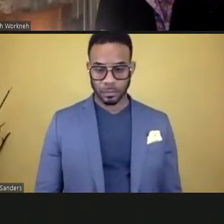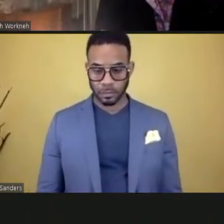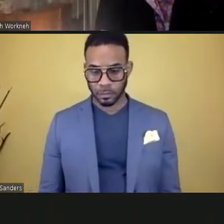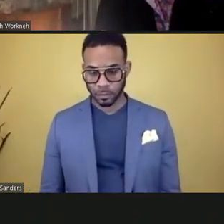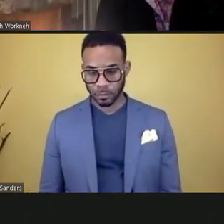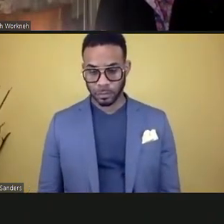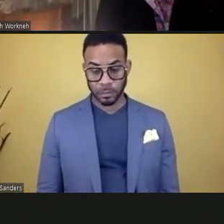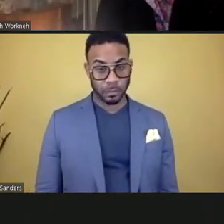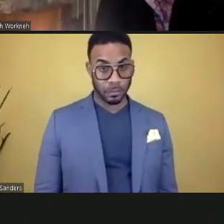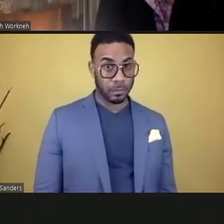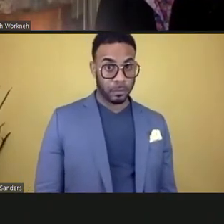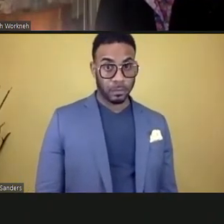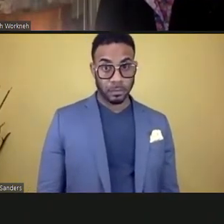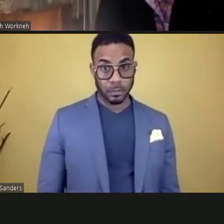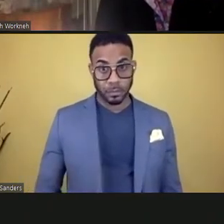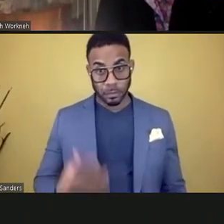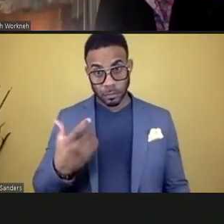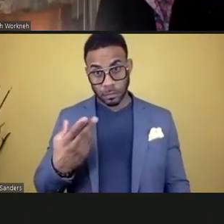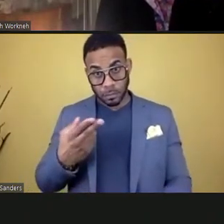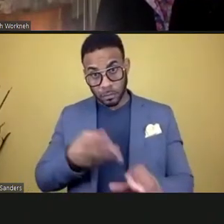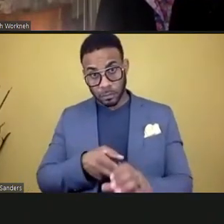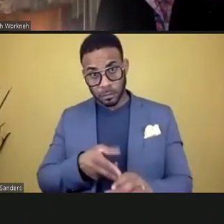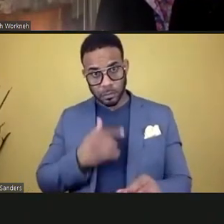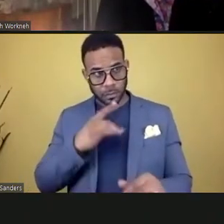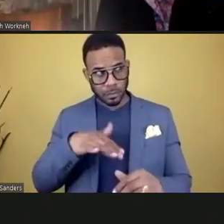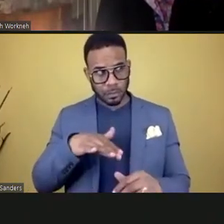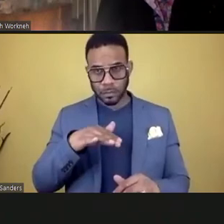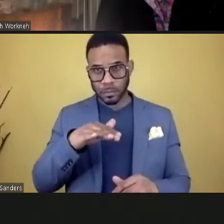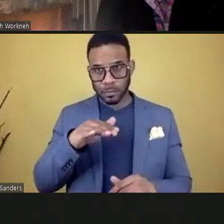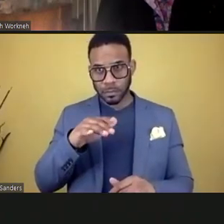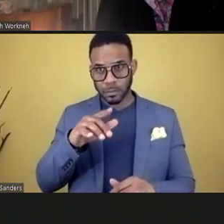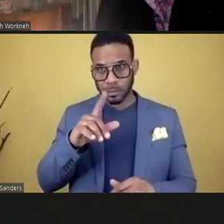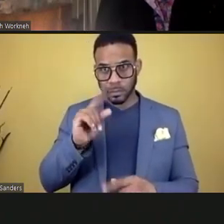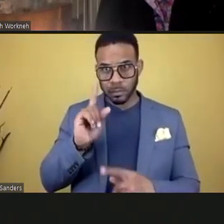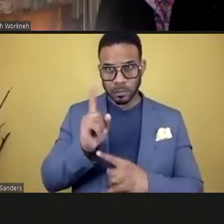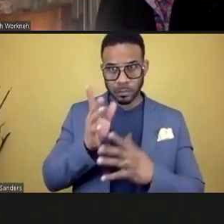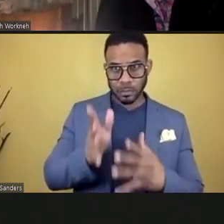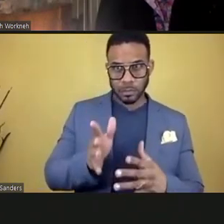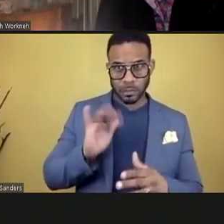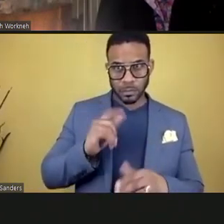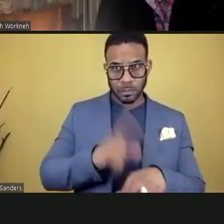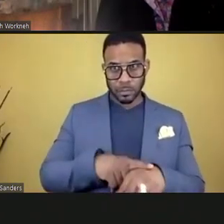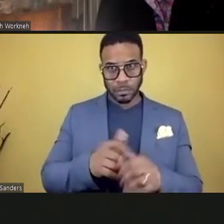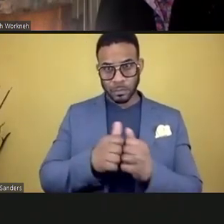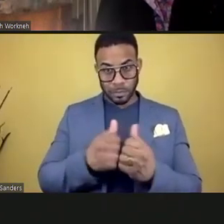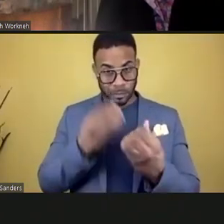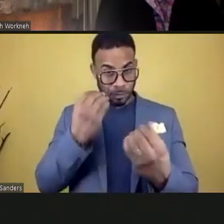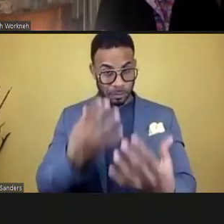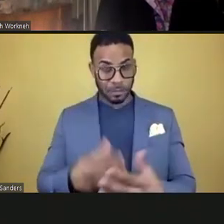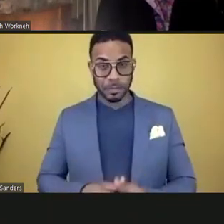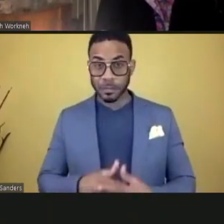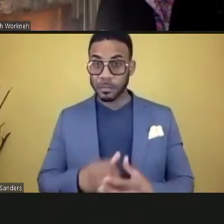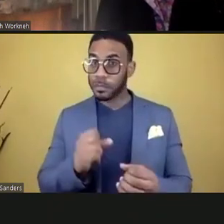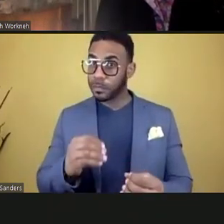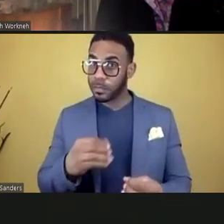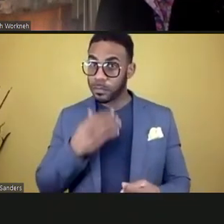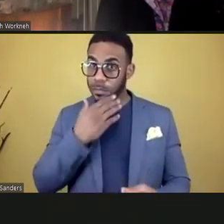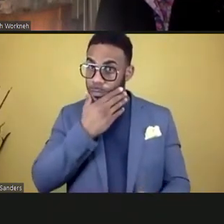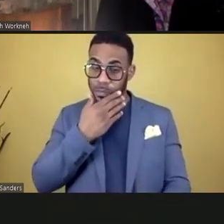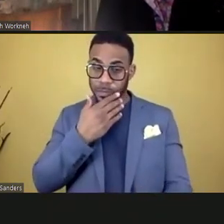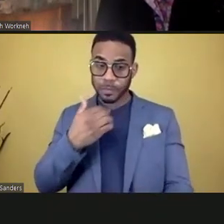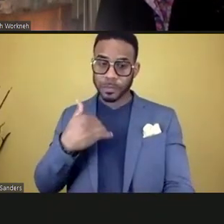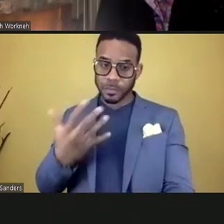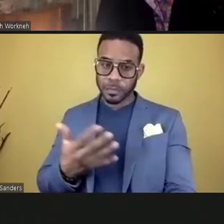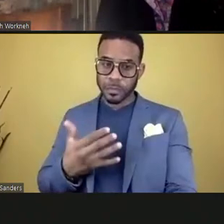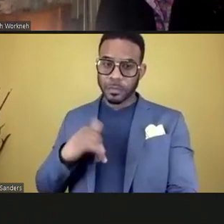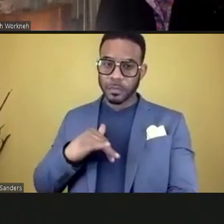So yes, just to join Erica, we have about 20 minutes left of our time together. And so, you know, we kind